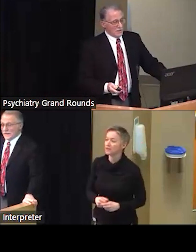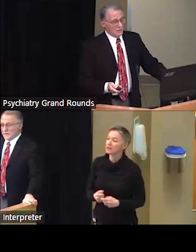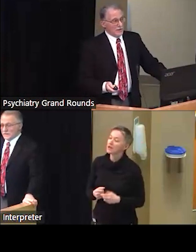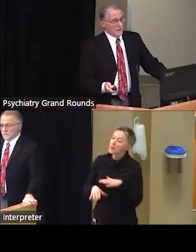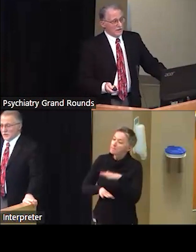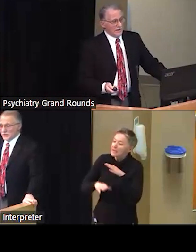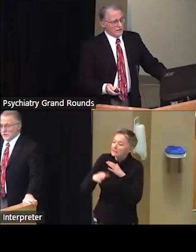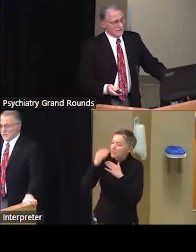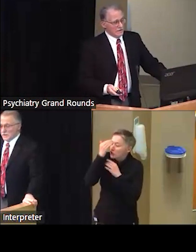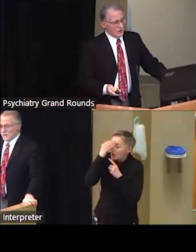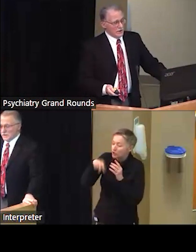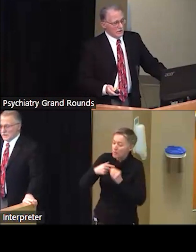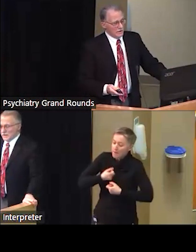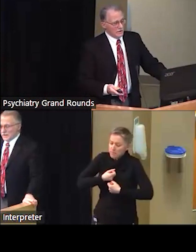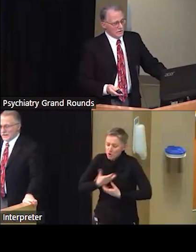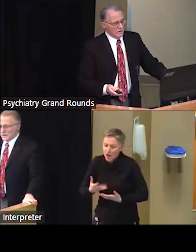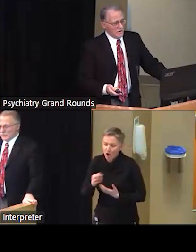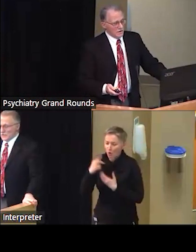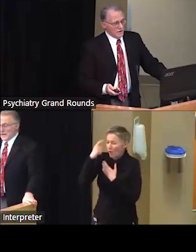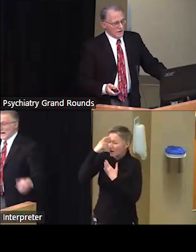Basic knowledge about burnout and cognitive load.